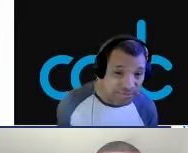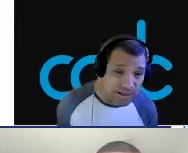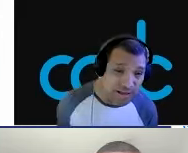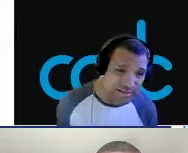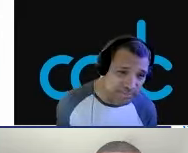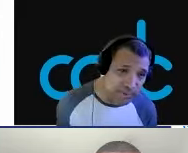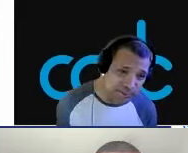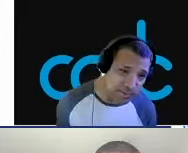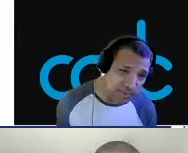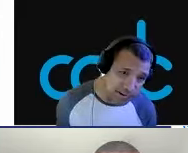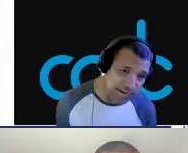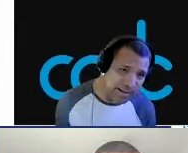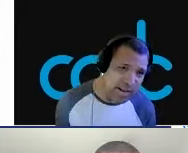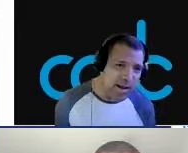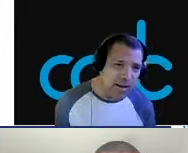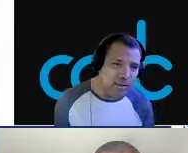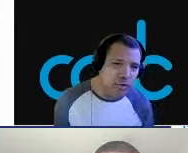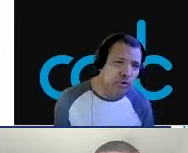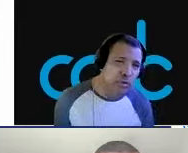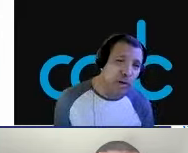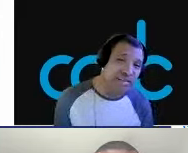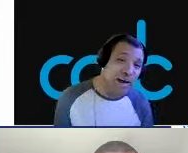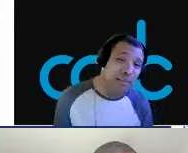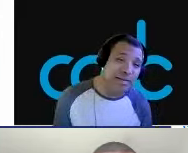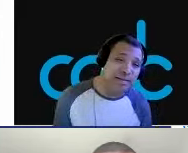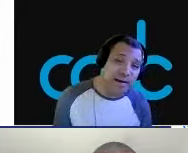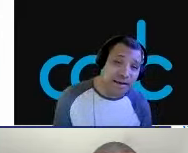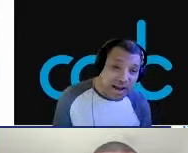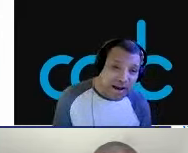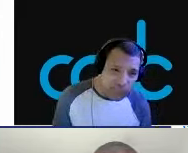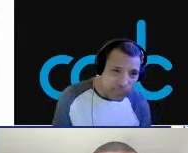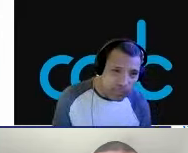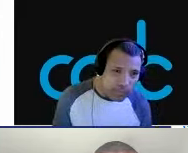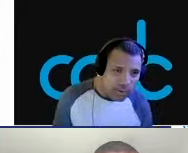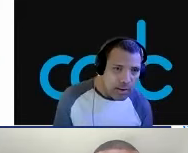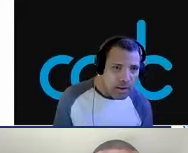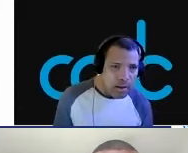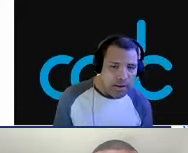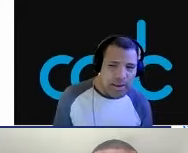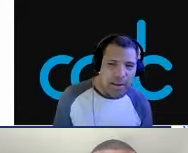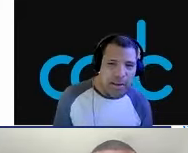as fast as possible, right? What's happening right now.